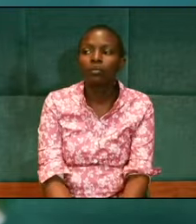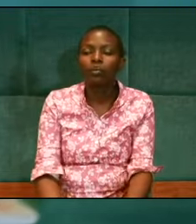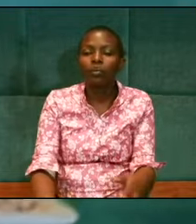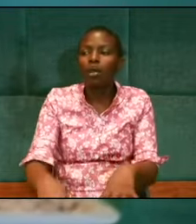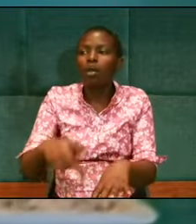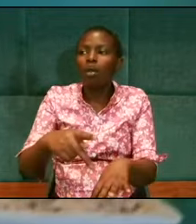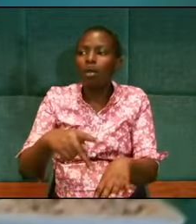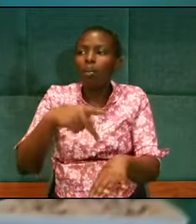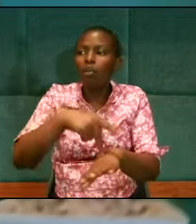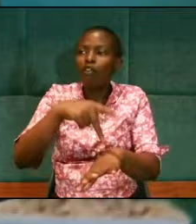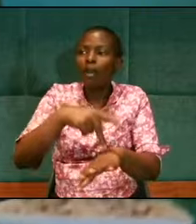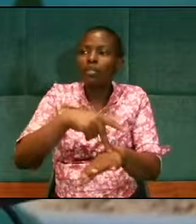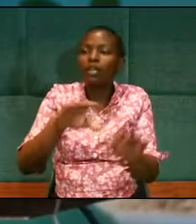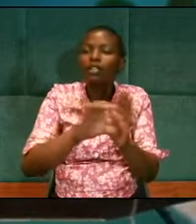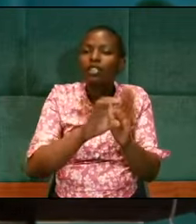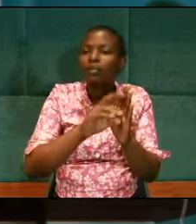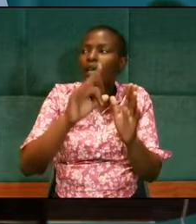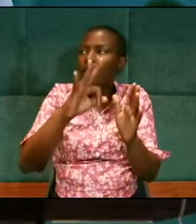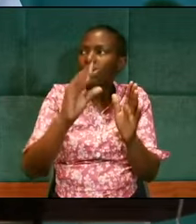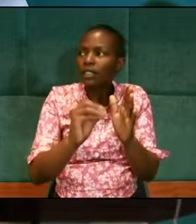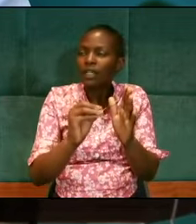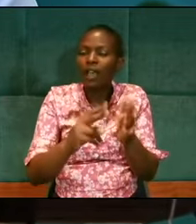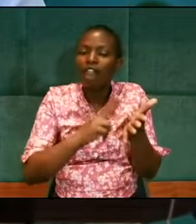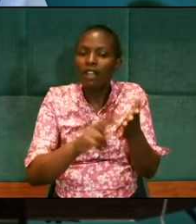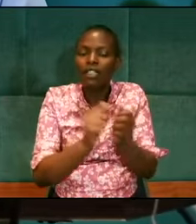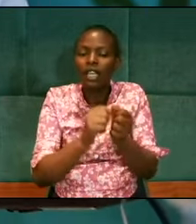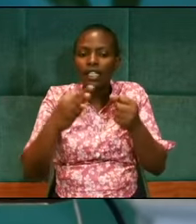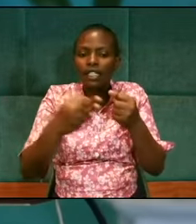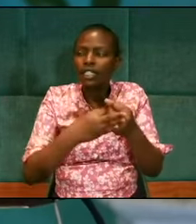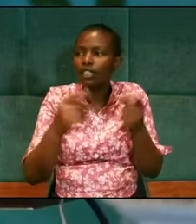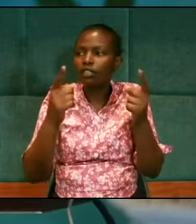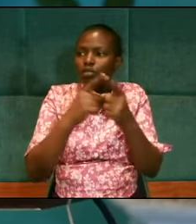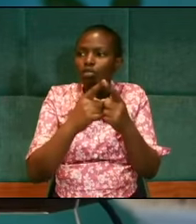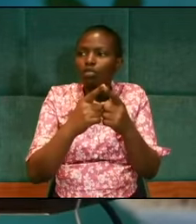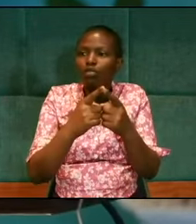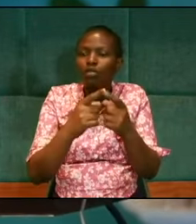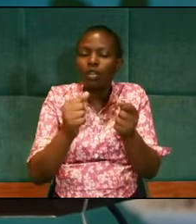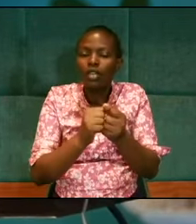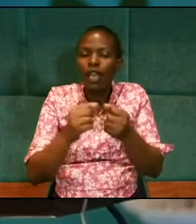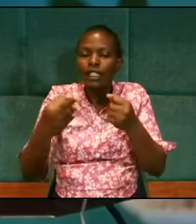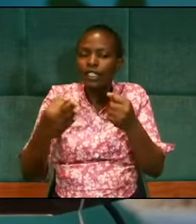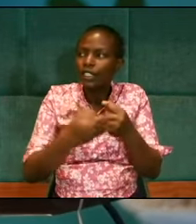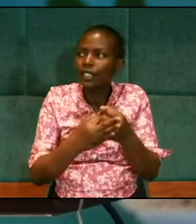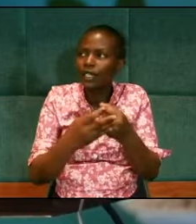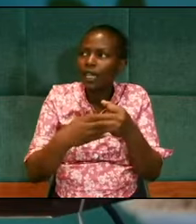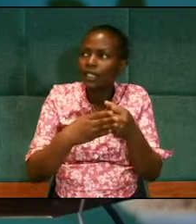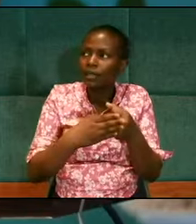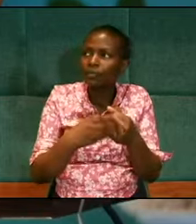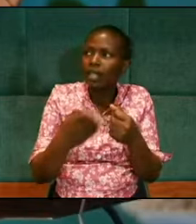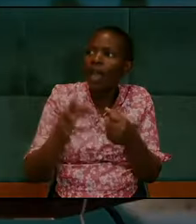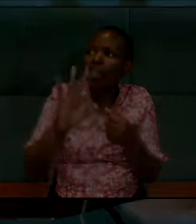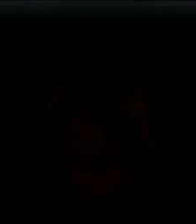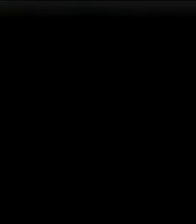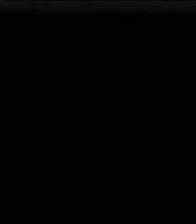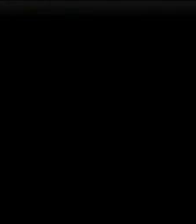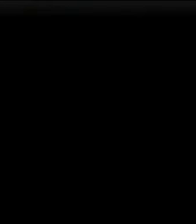Proverbs chapter 30, verse 18 to verse 19. There are three things that are too amazing